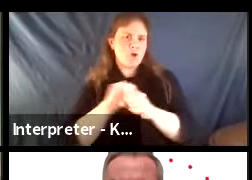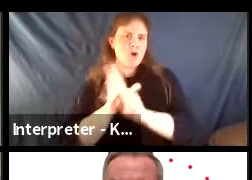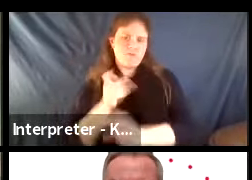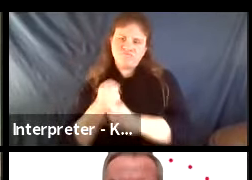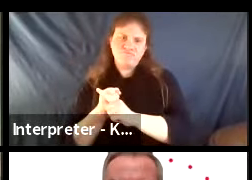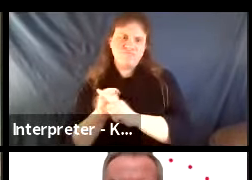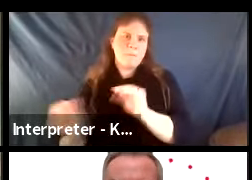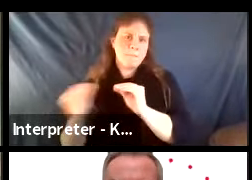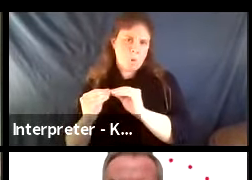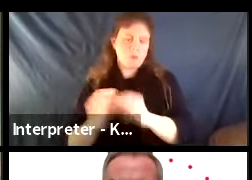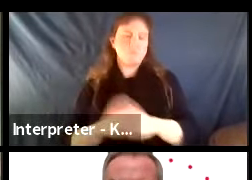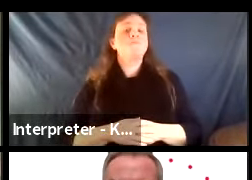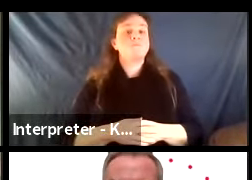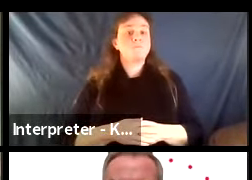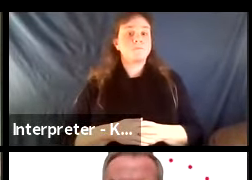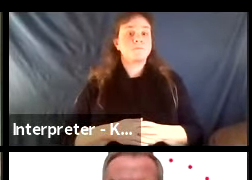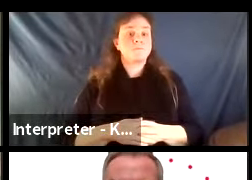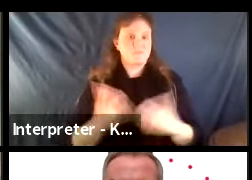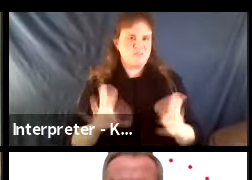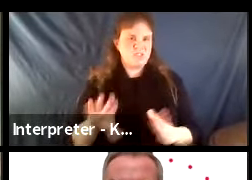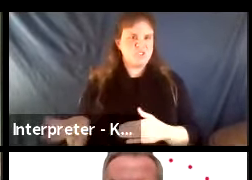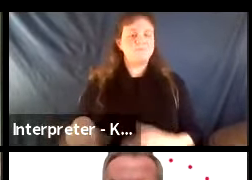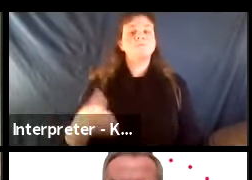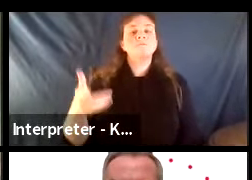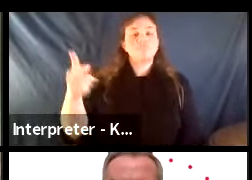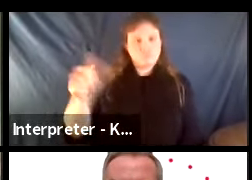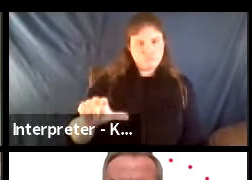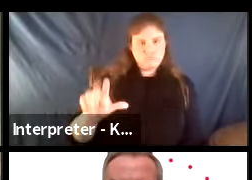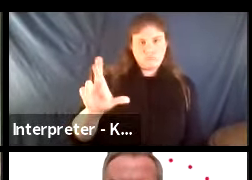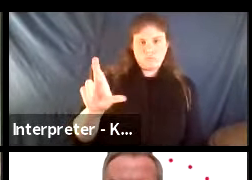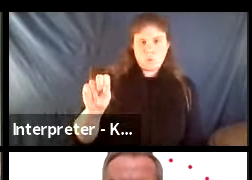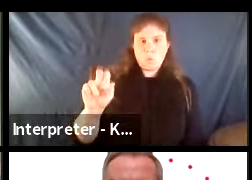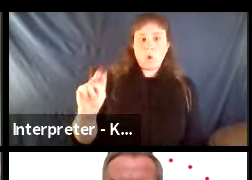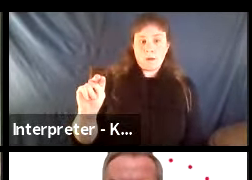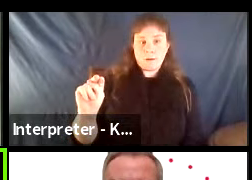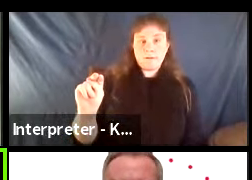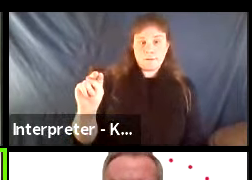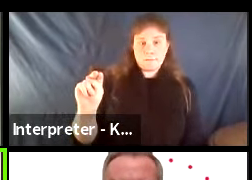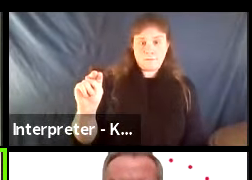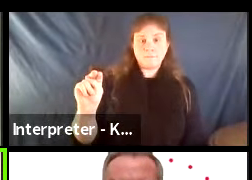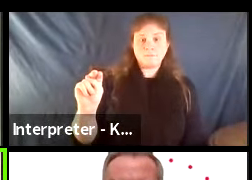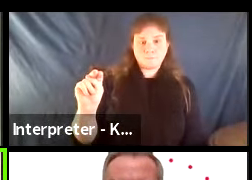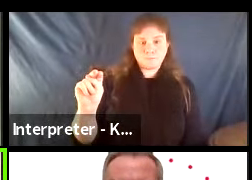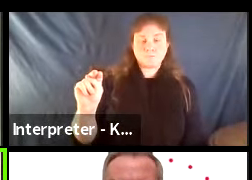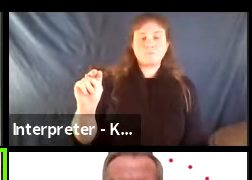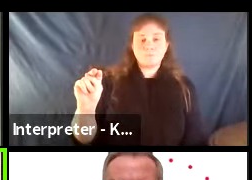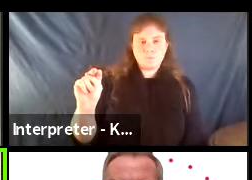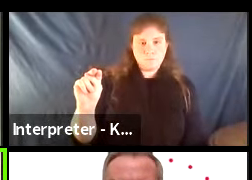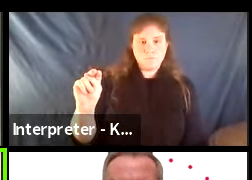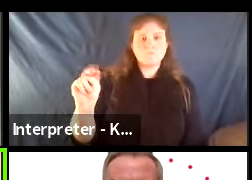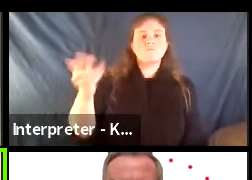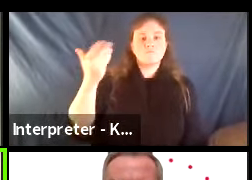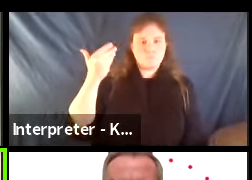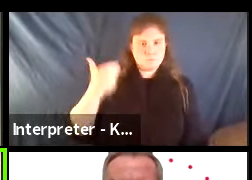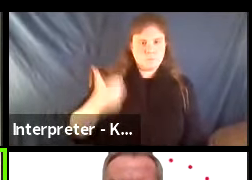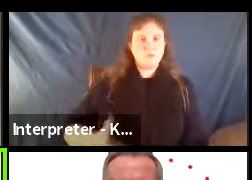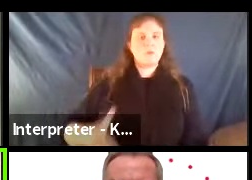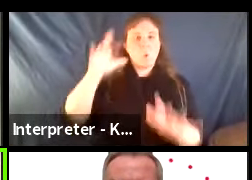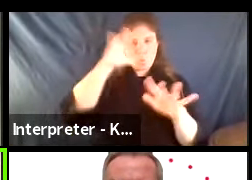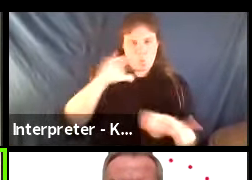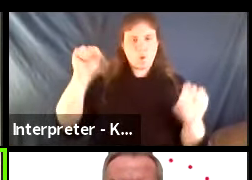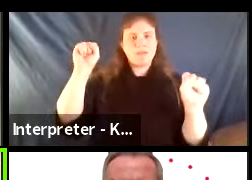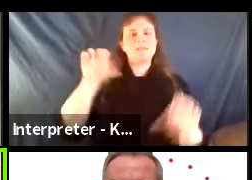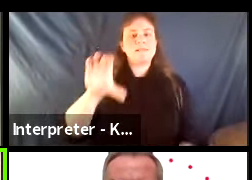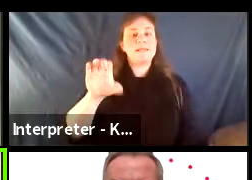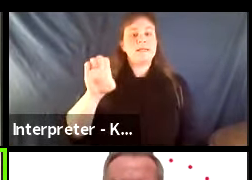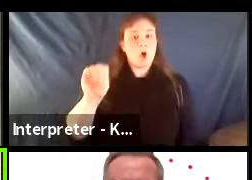Thank you, Amanda. Let's go to Ron, and then after Ron to Susan Bonilla. Thanks, Bobby. Ron Fong, President and CEO of the California